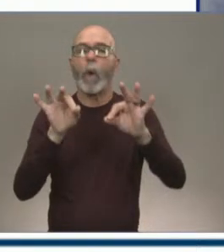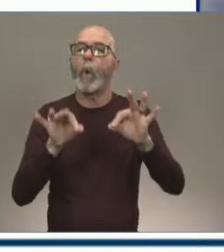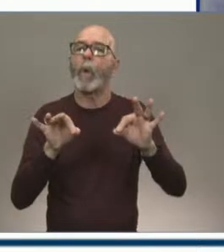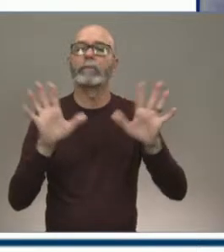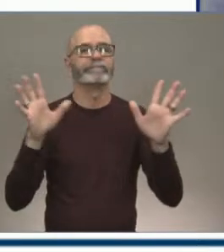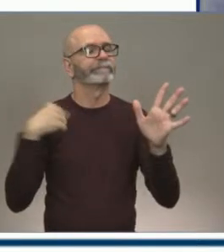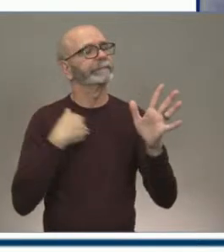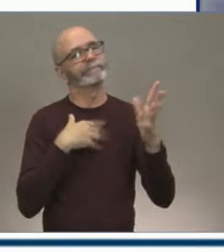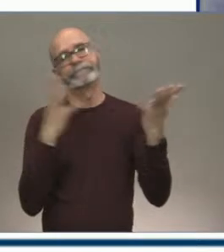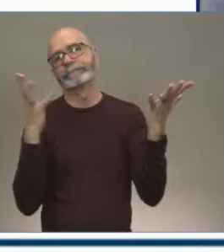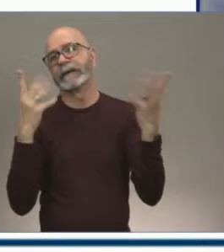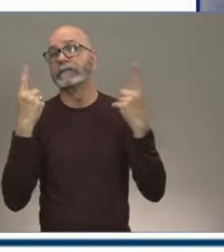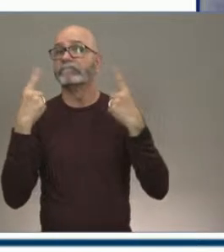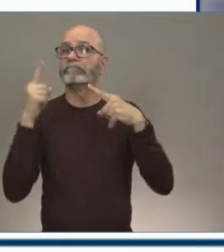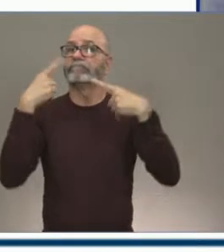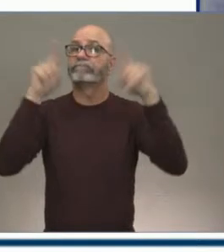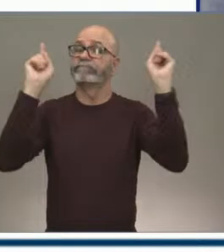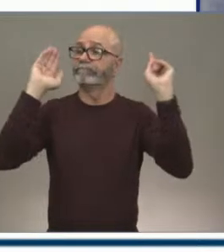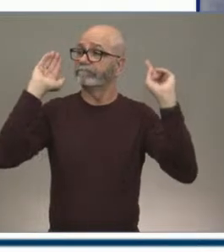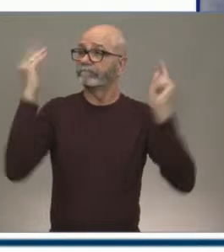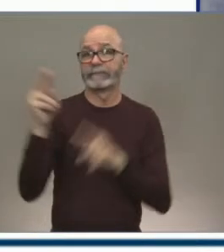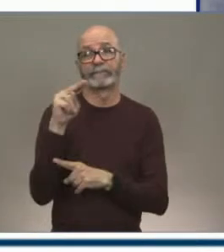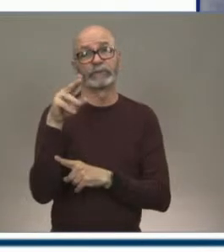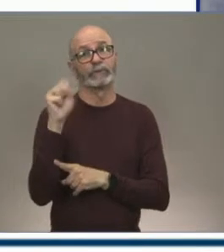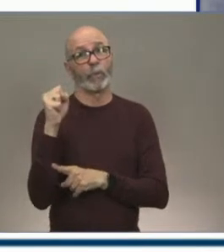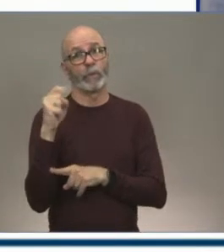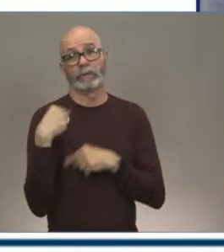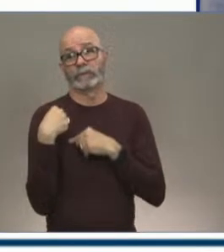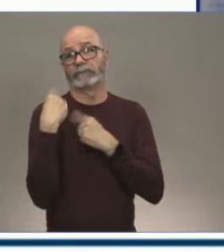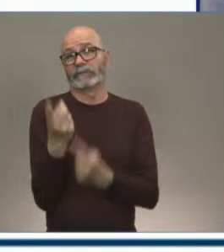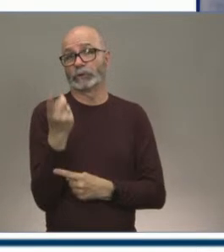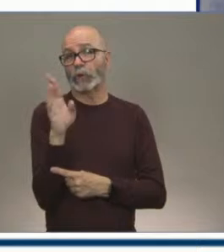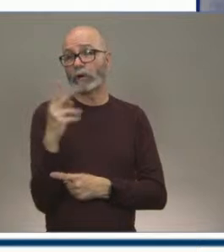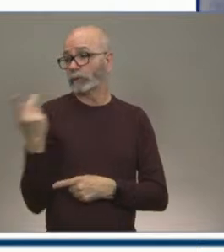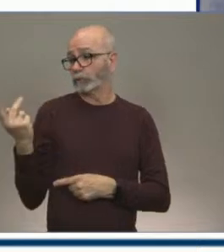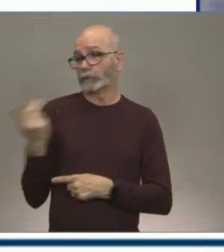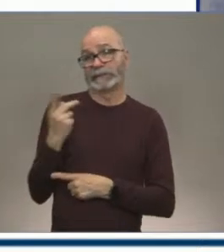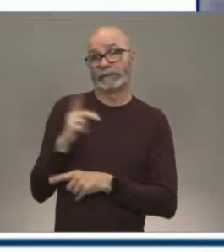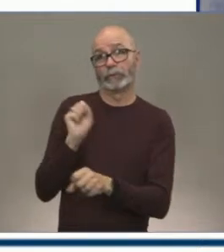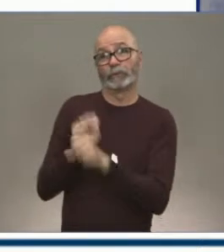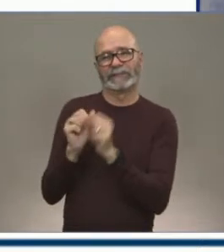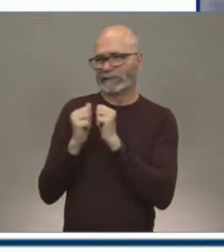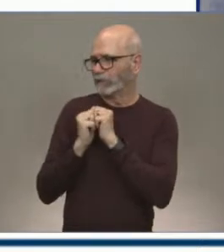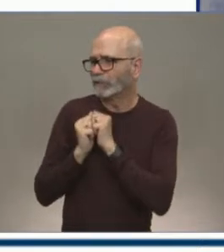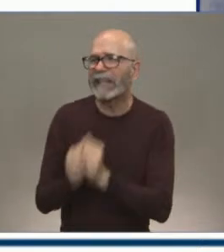that Dr. Strang and I have come out together as